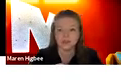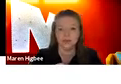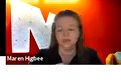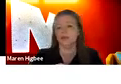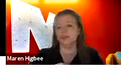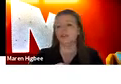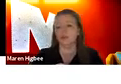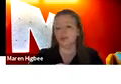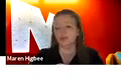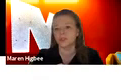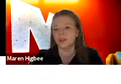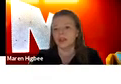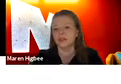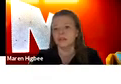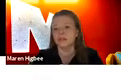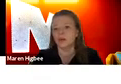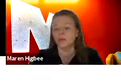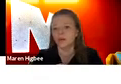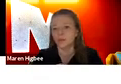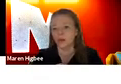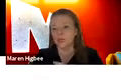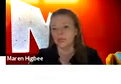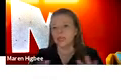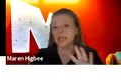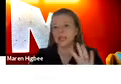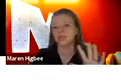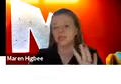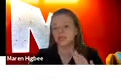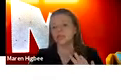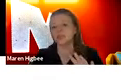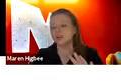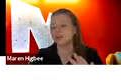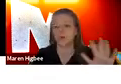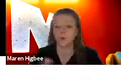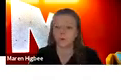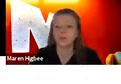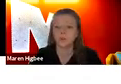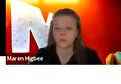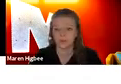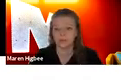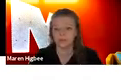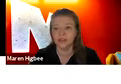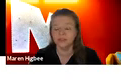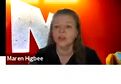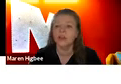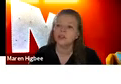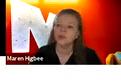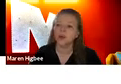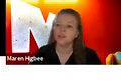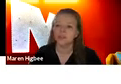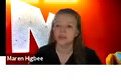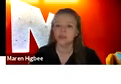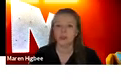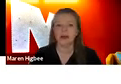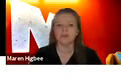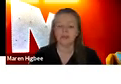of these are some of the largest donors that weren't partaking in any of the digital events, but only going to live events. So